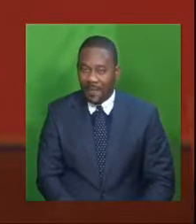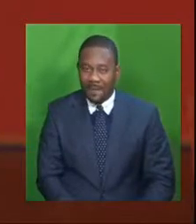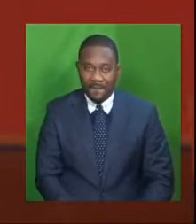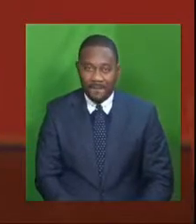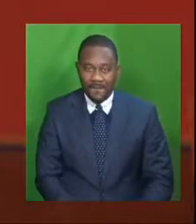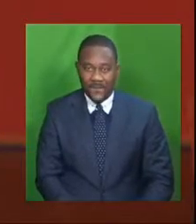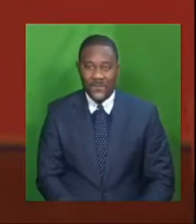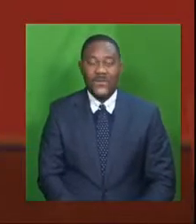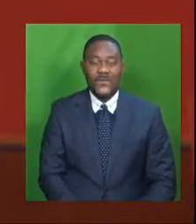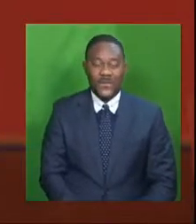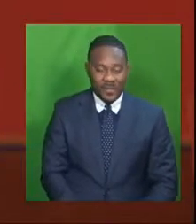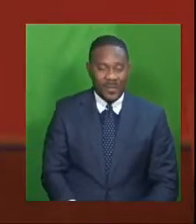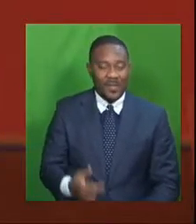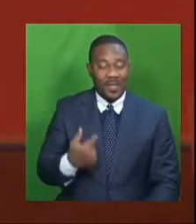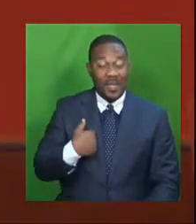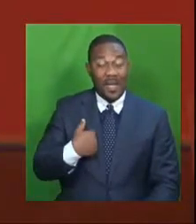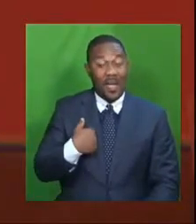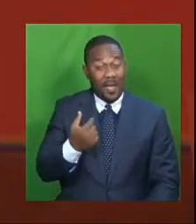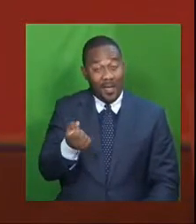I understand.